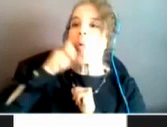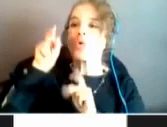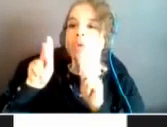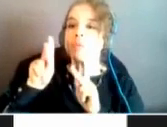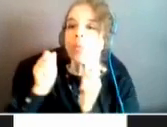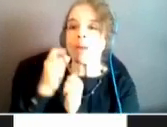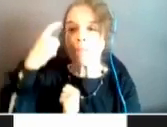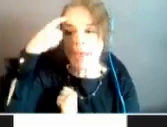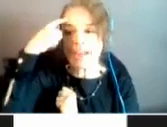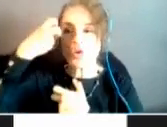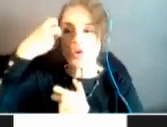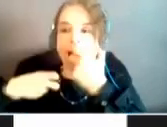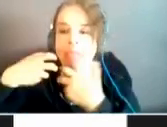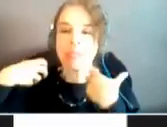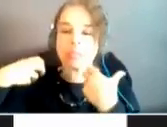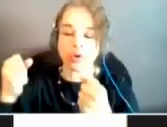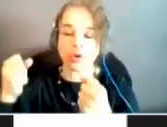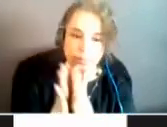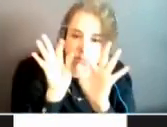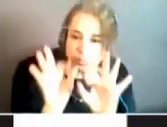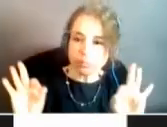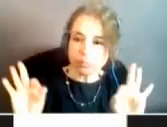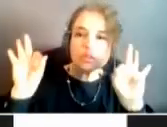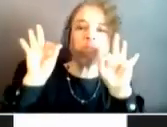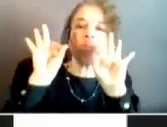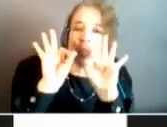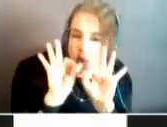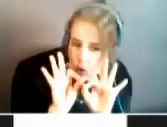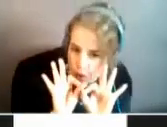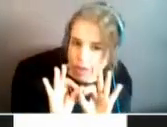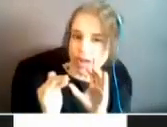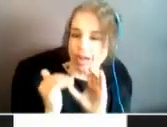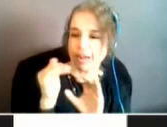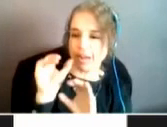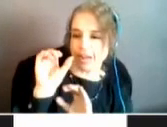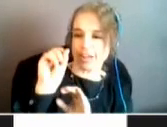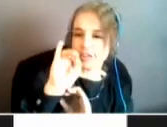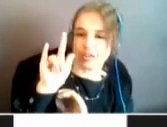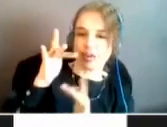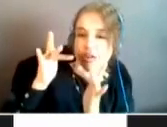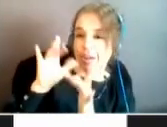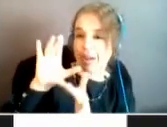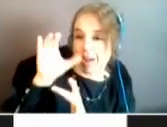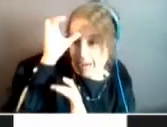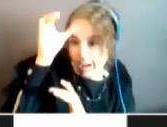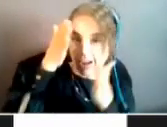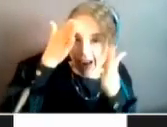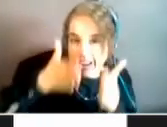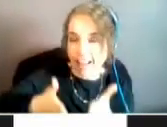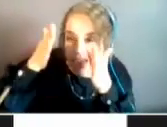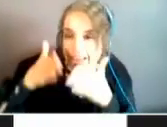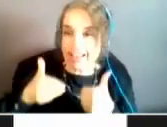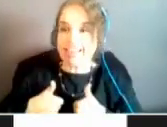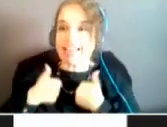slide. And it's important also to assess for social context in which the individual lives.